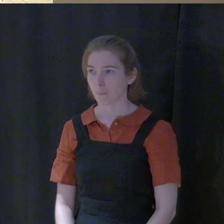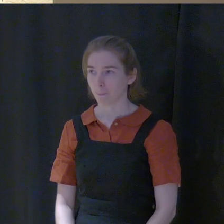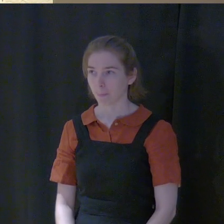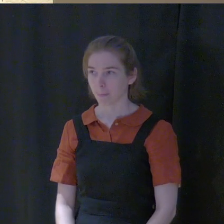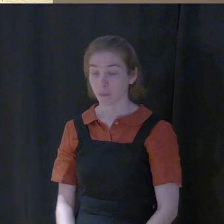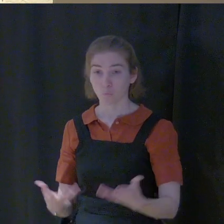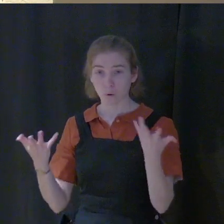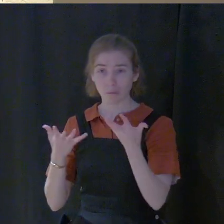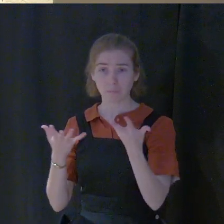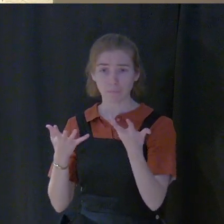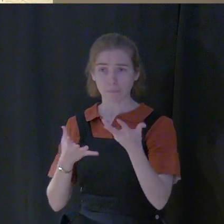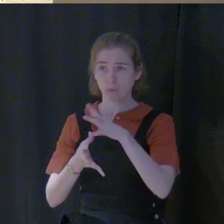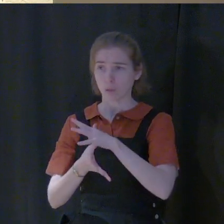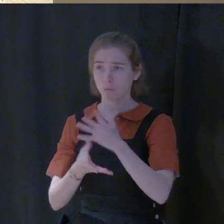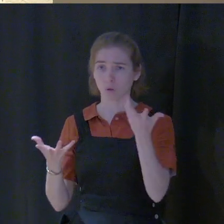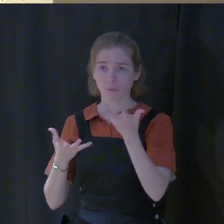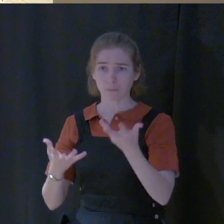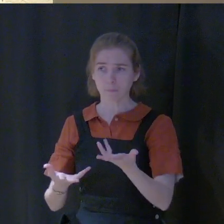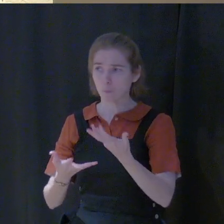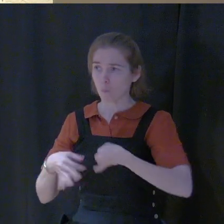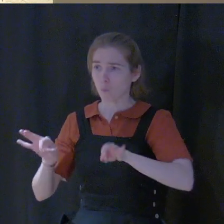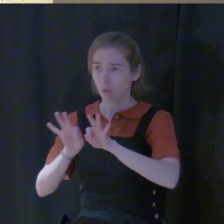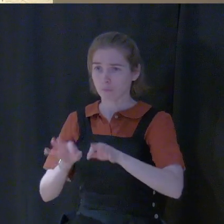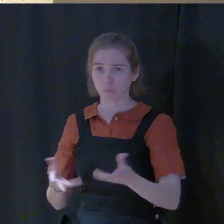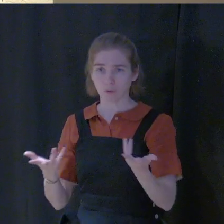What are they?